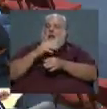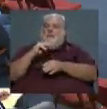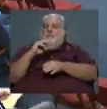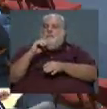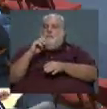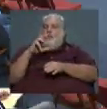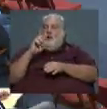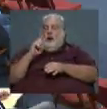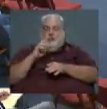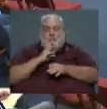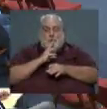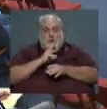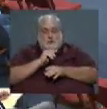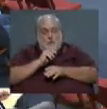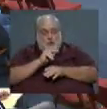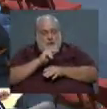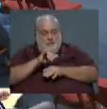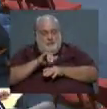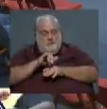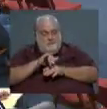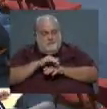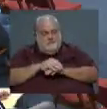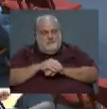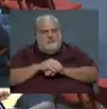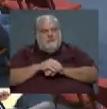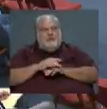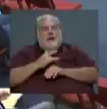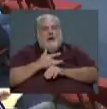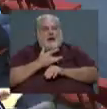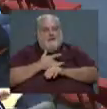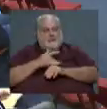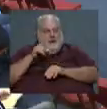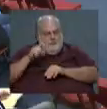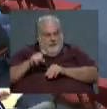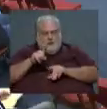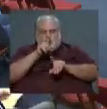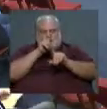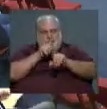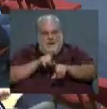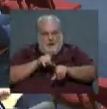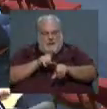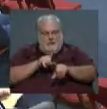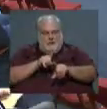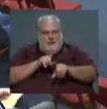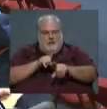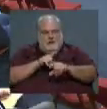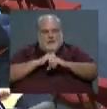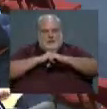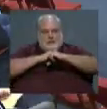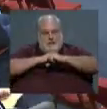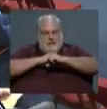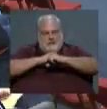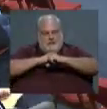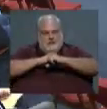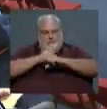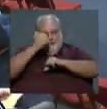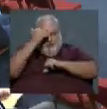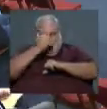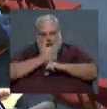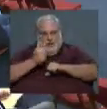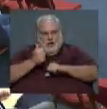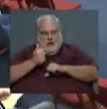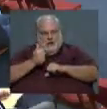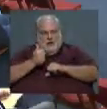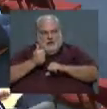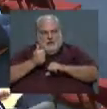Mr. Moore, I'm talking to Tony. Well, I feel compelled to respond since you... What's going to be